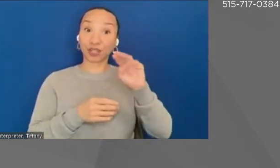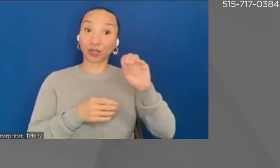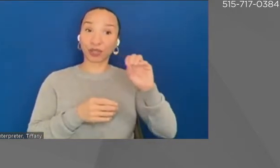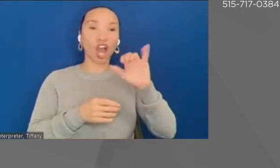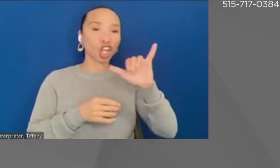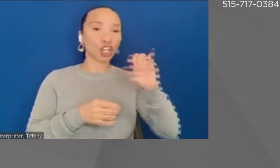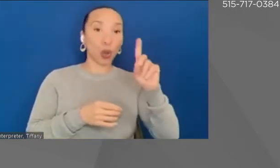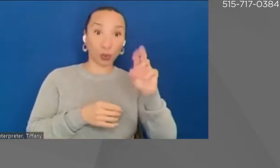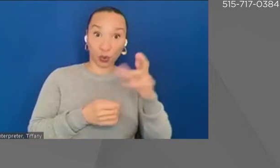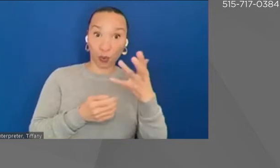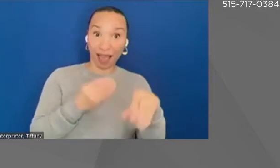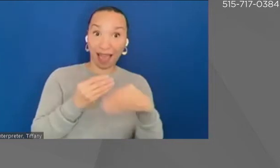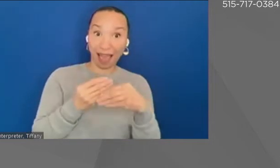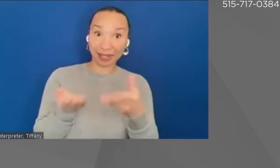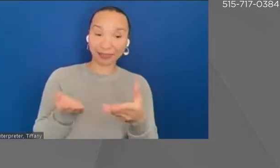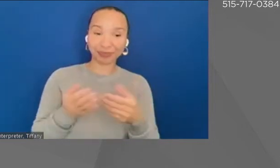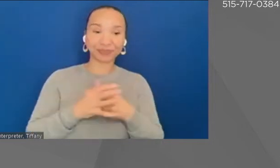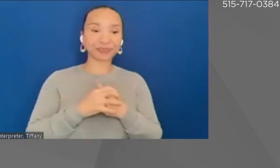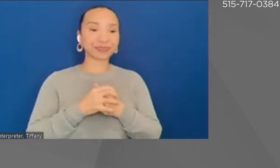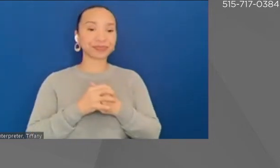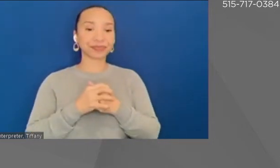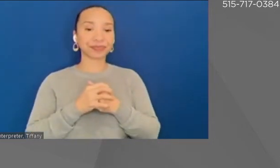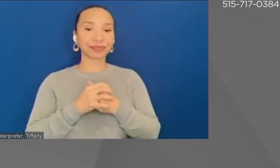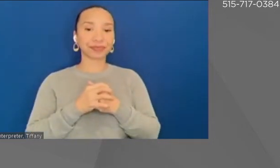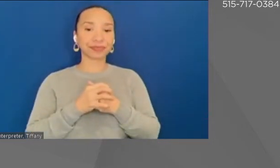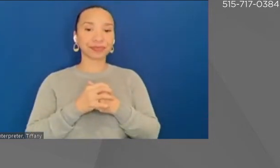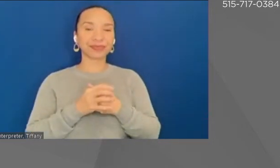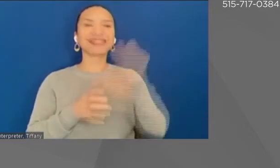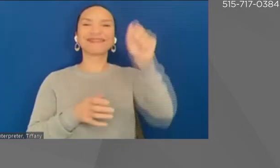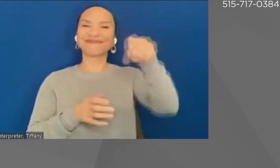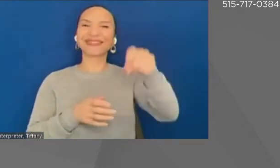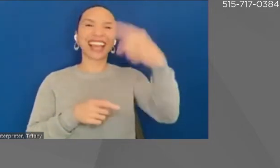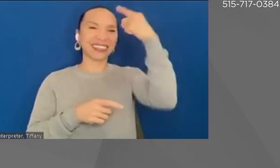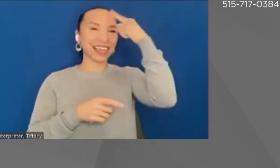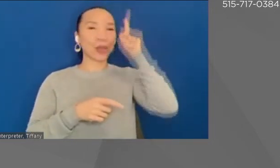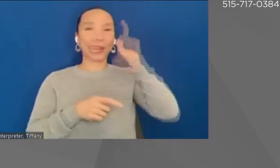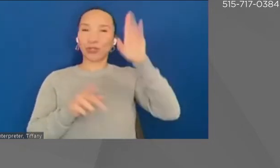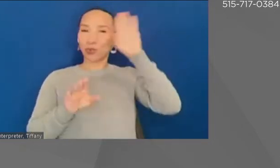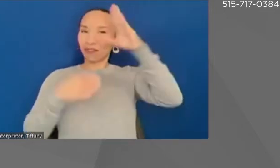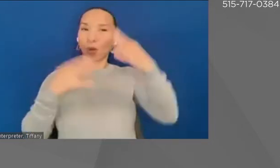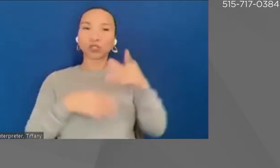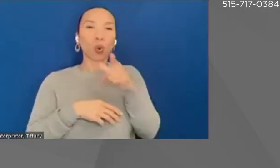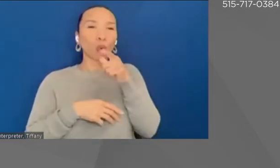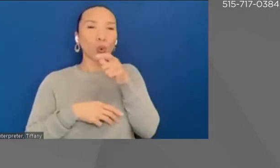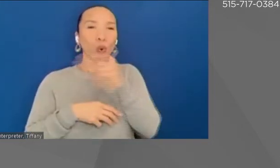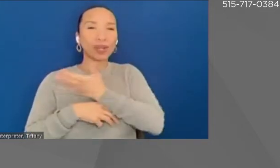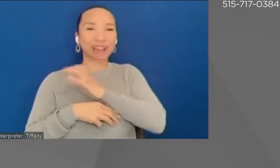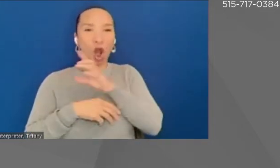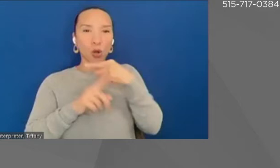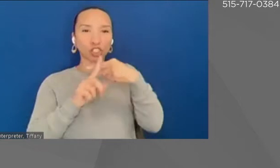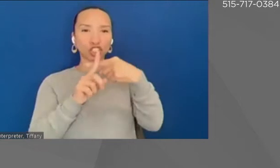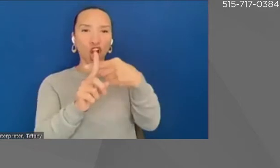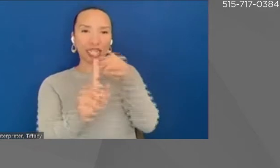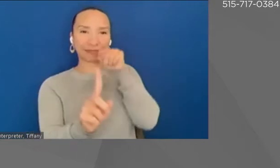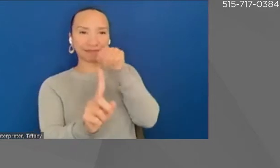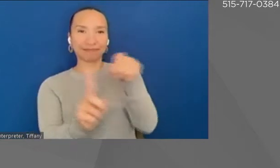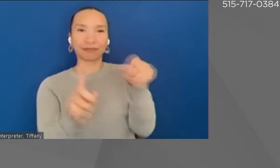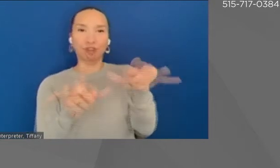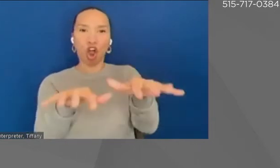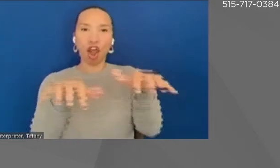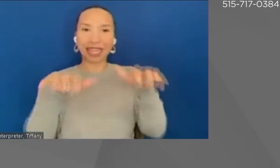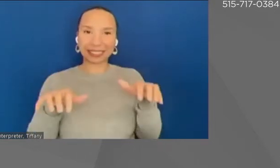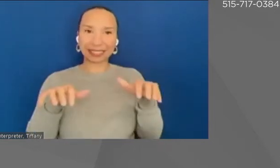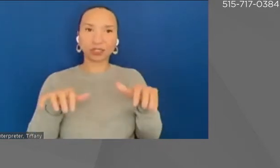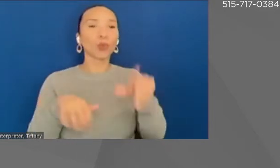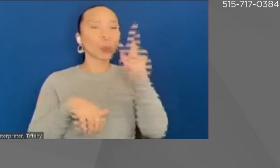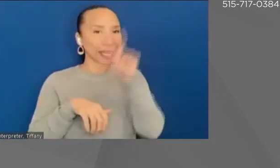really depends on what is that target audience that you're working with. So to really get the buy-in from the general public and